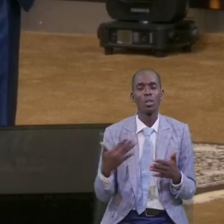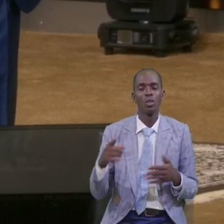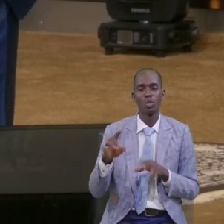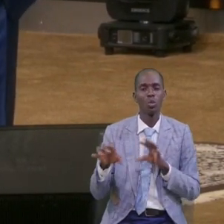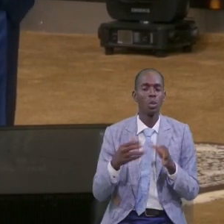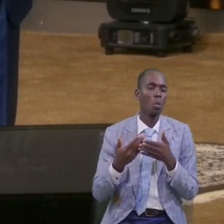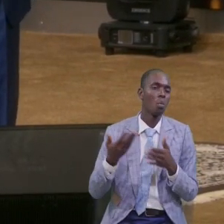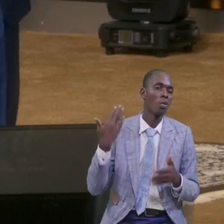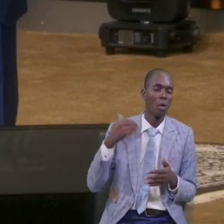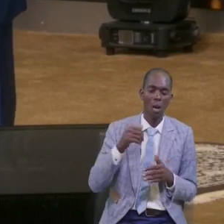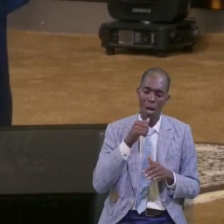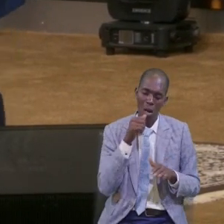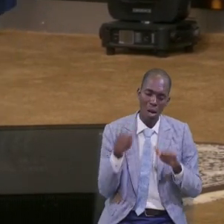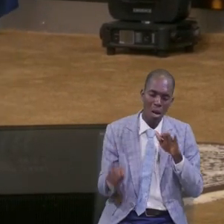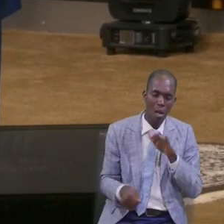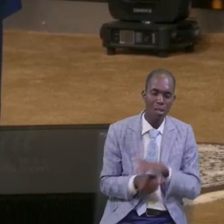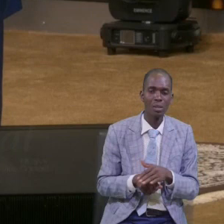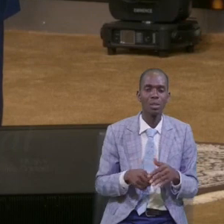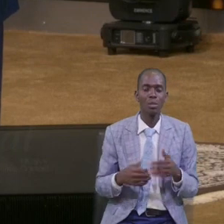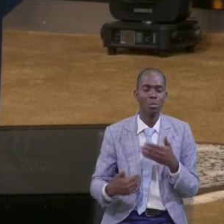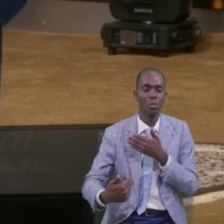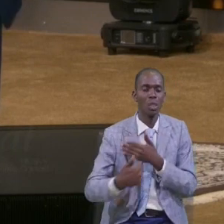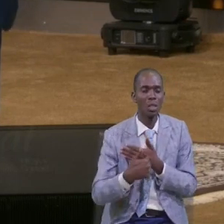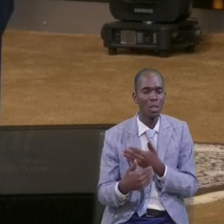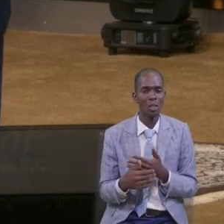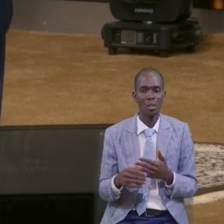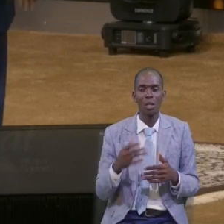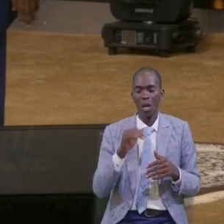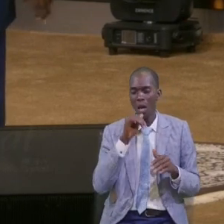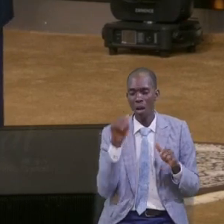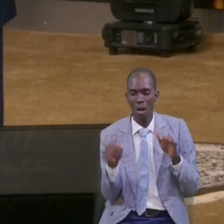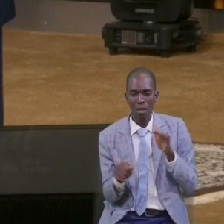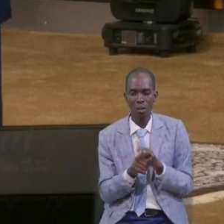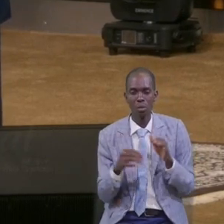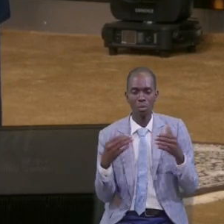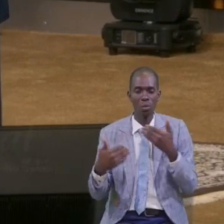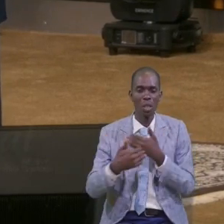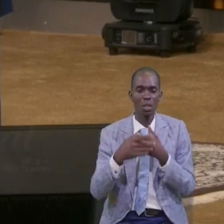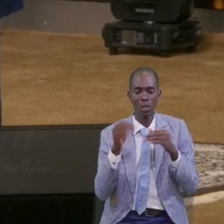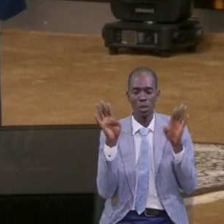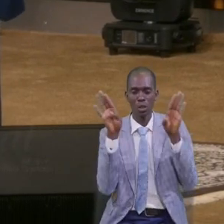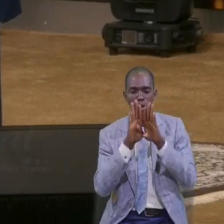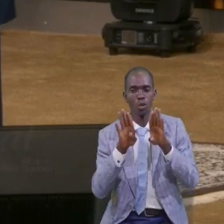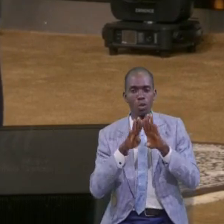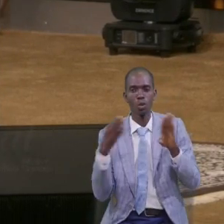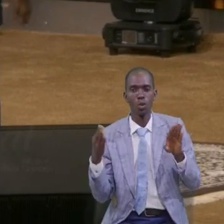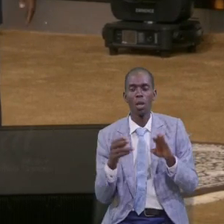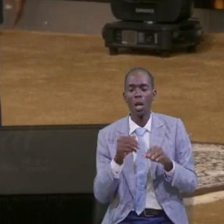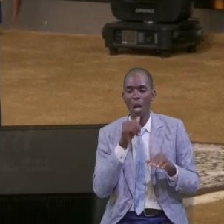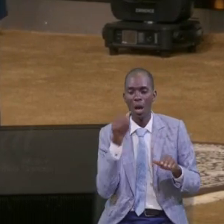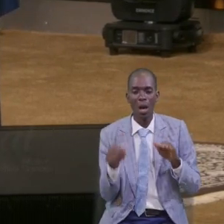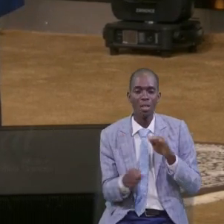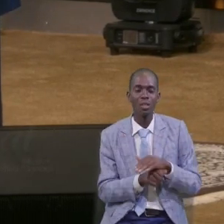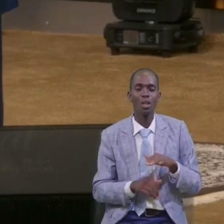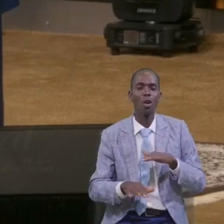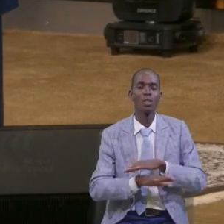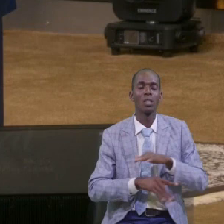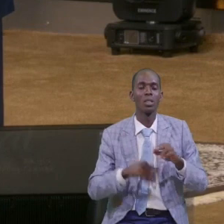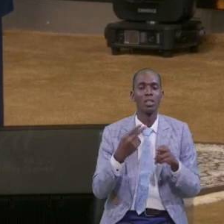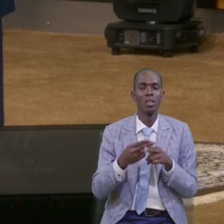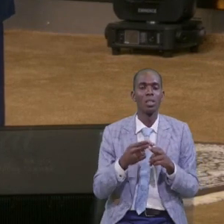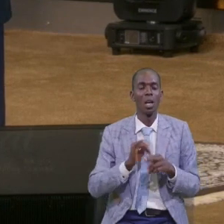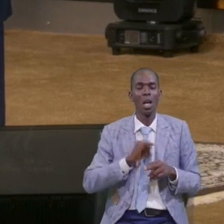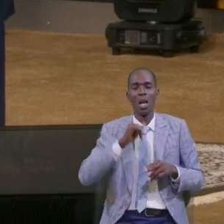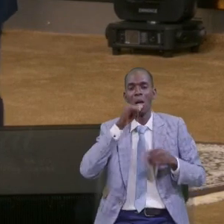curtain, hiding behind the closed door, hiding behind the name of the Christian, you know,